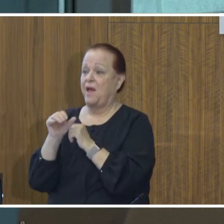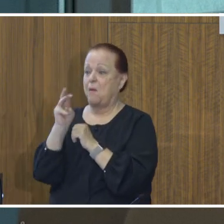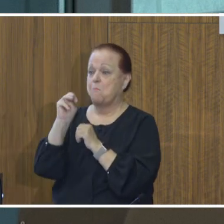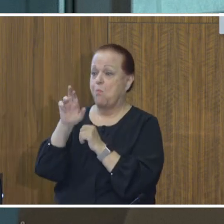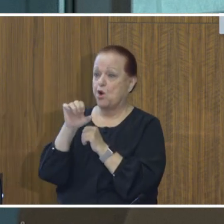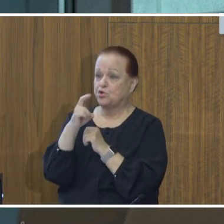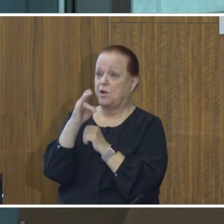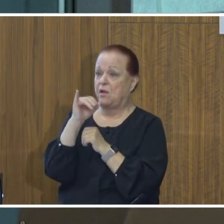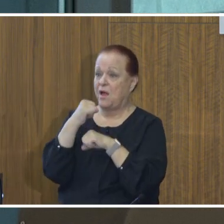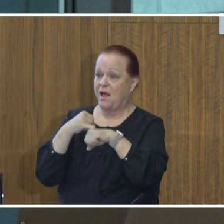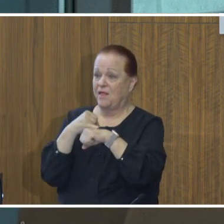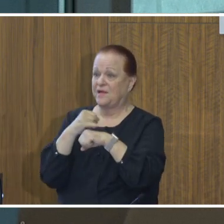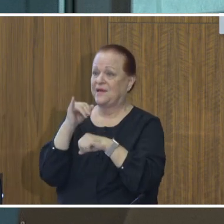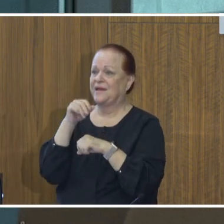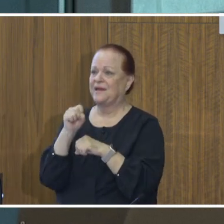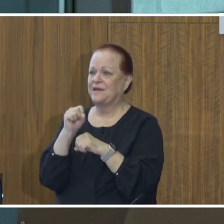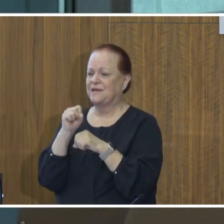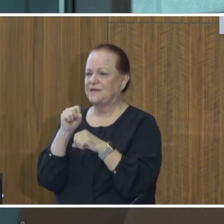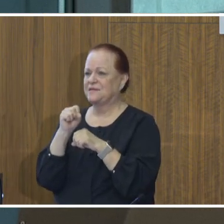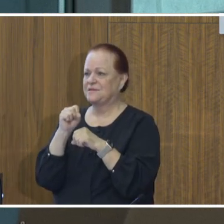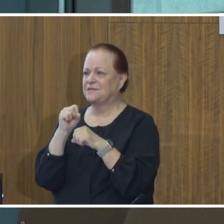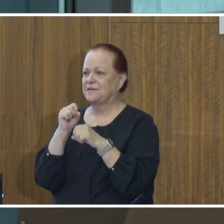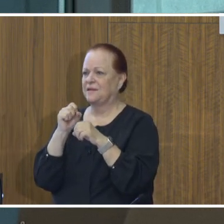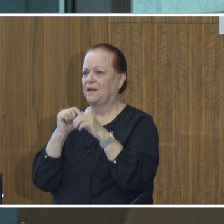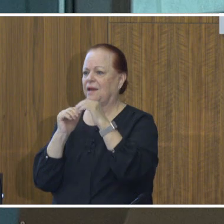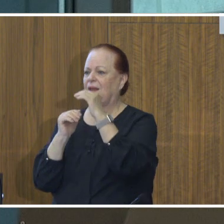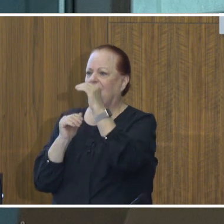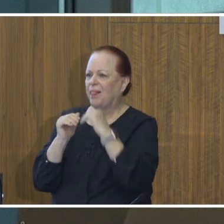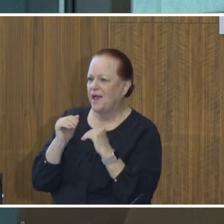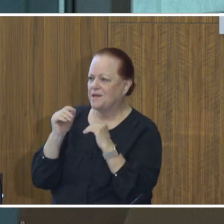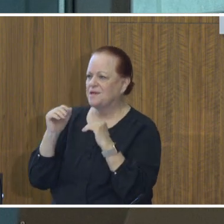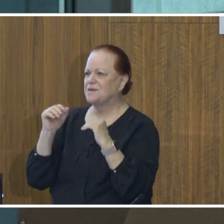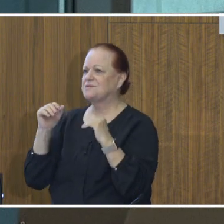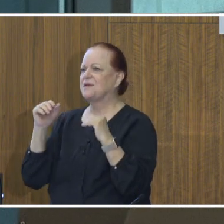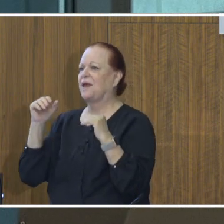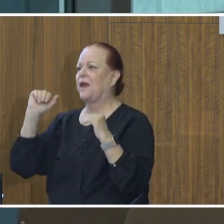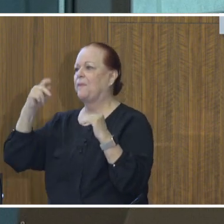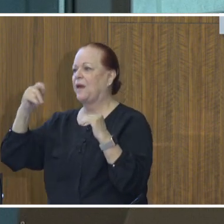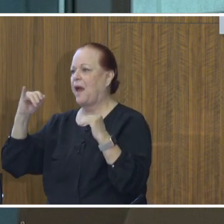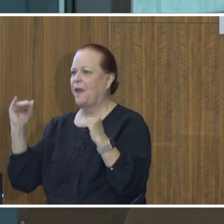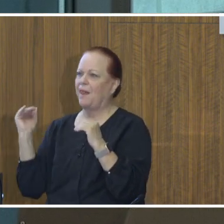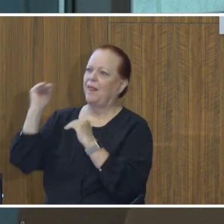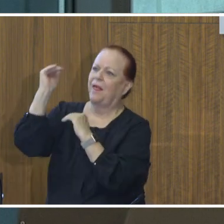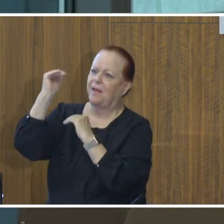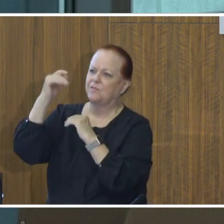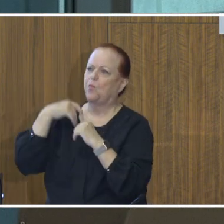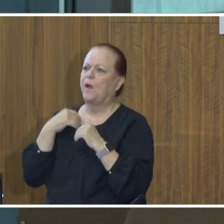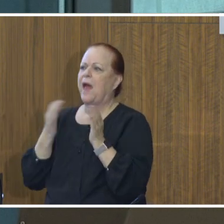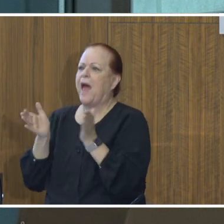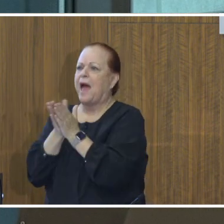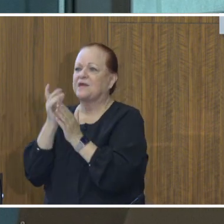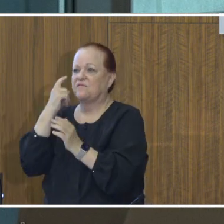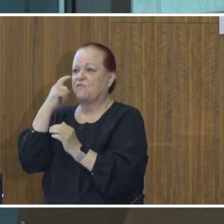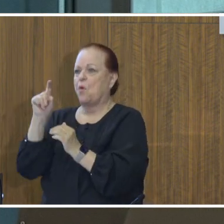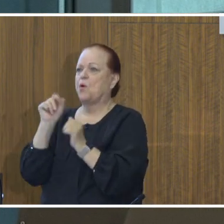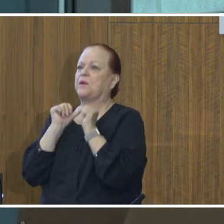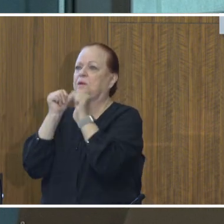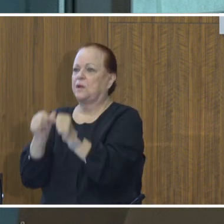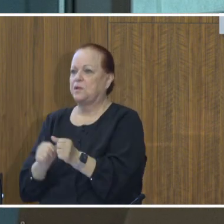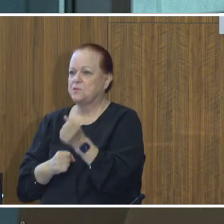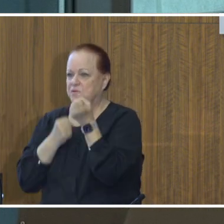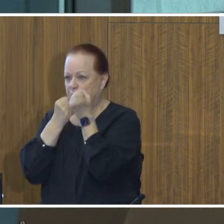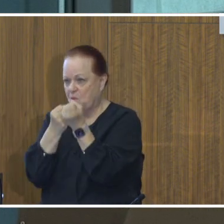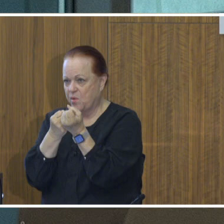are overshadowed by the larger population. We ask for continual support for the Compact Impact Fairness